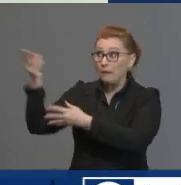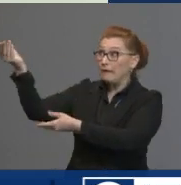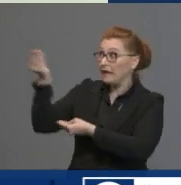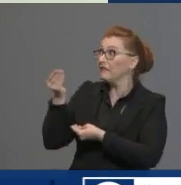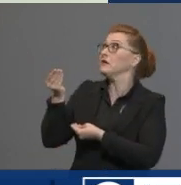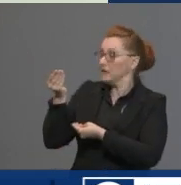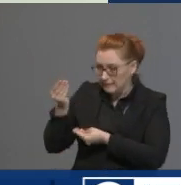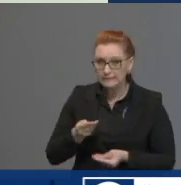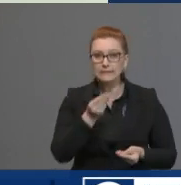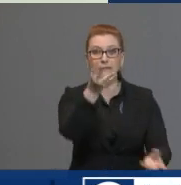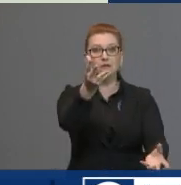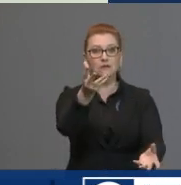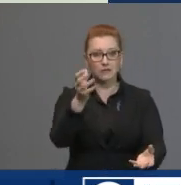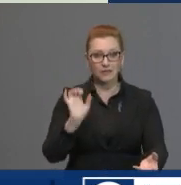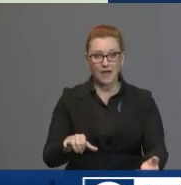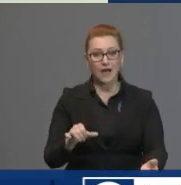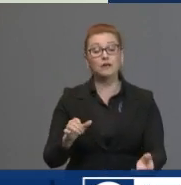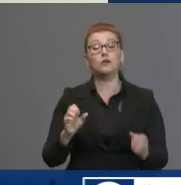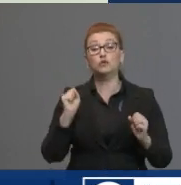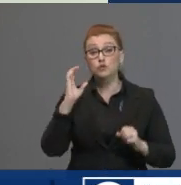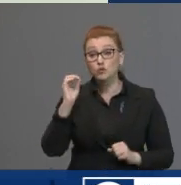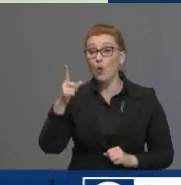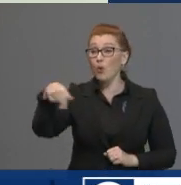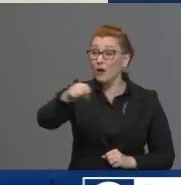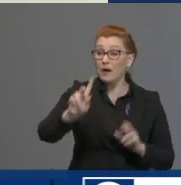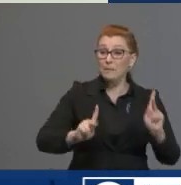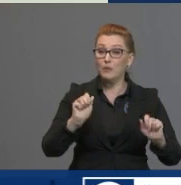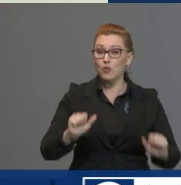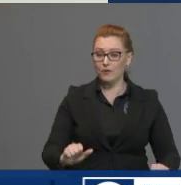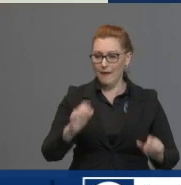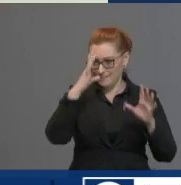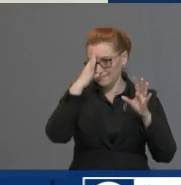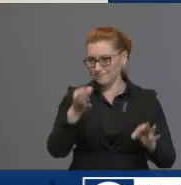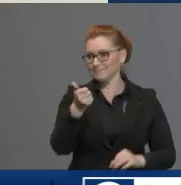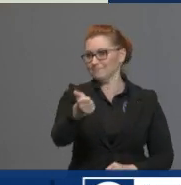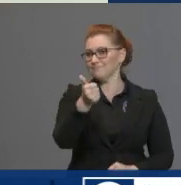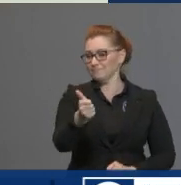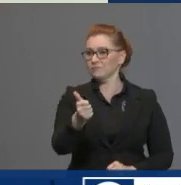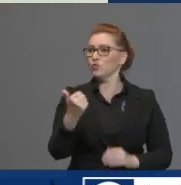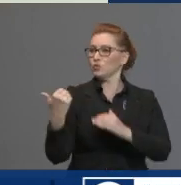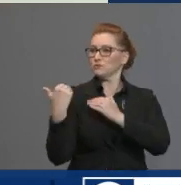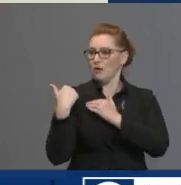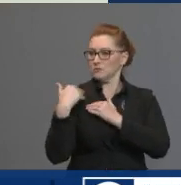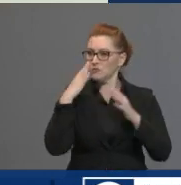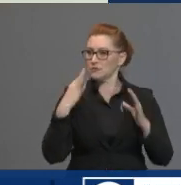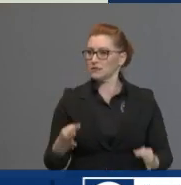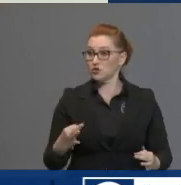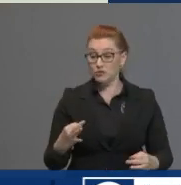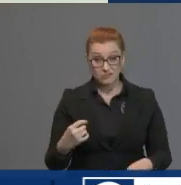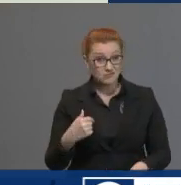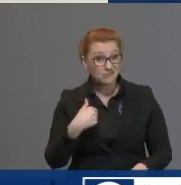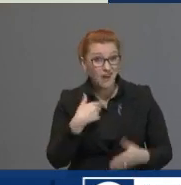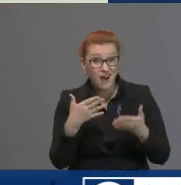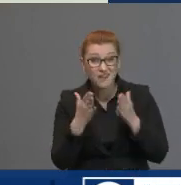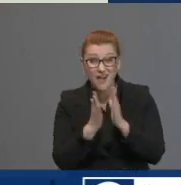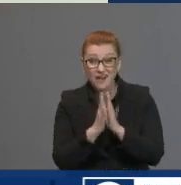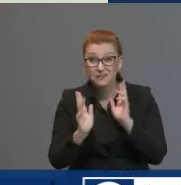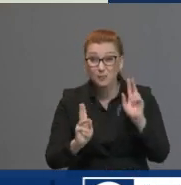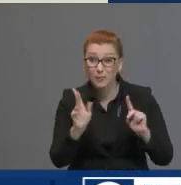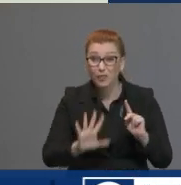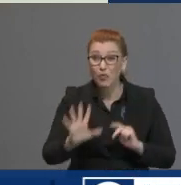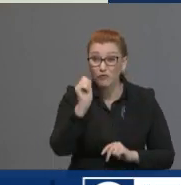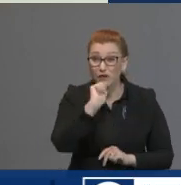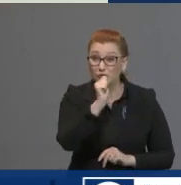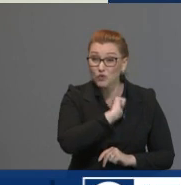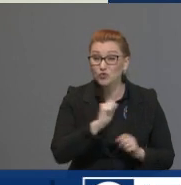make responsible decisions. And I have asked a lot of people in Arizona in terms of this